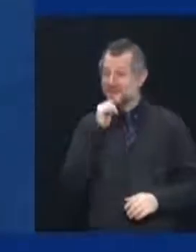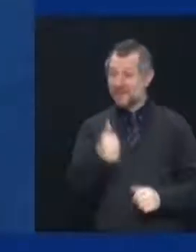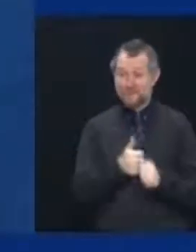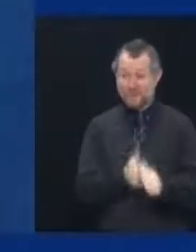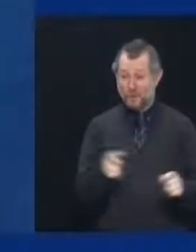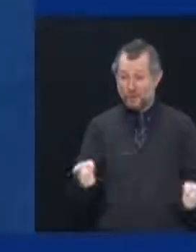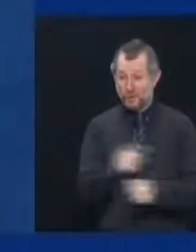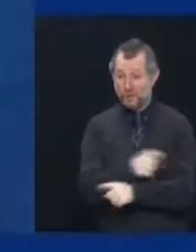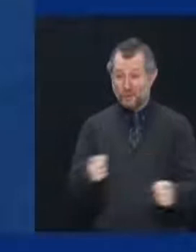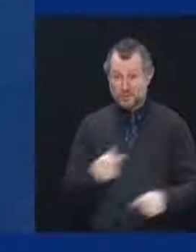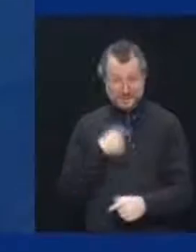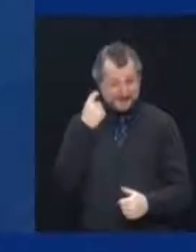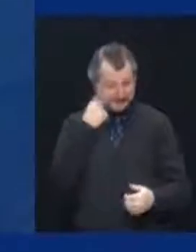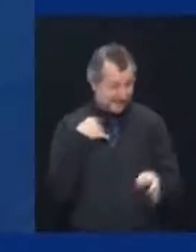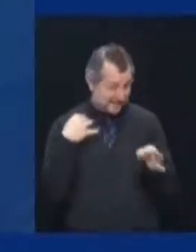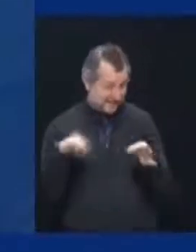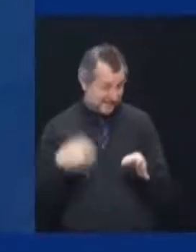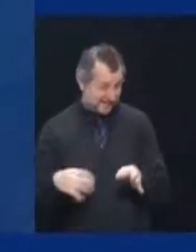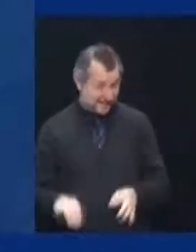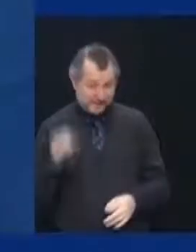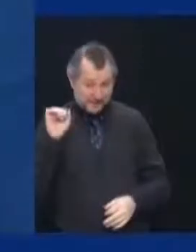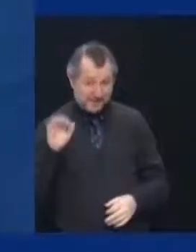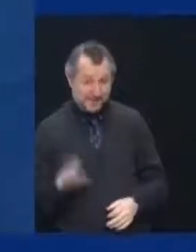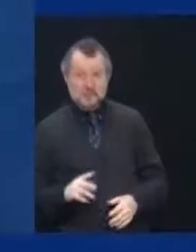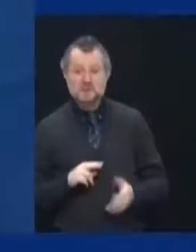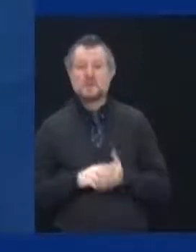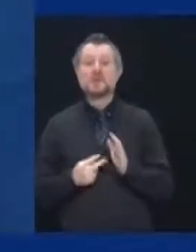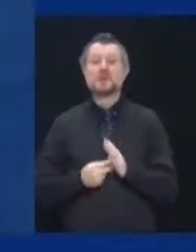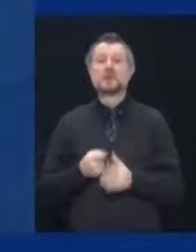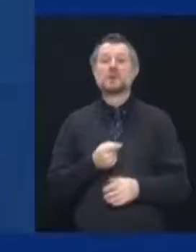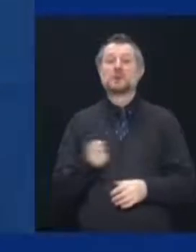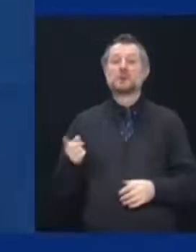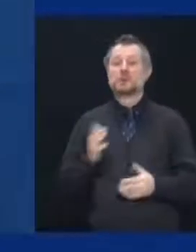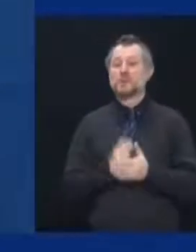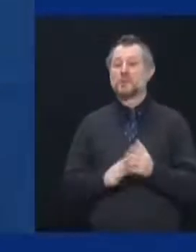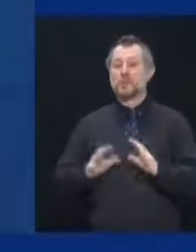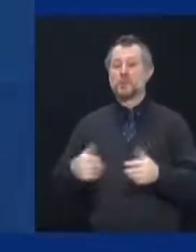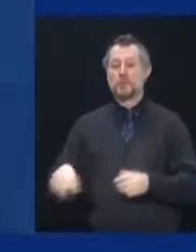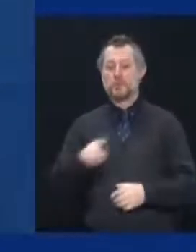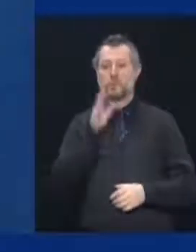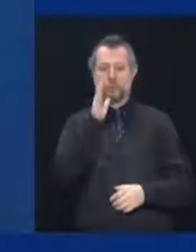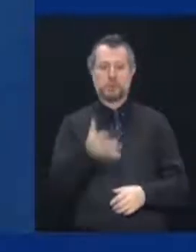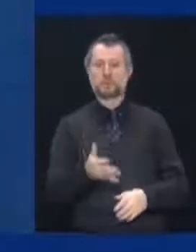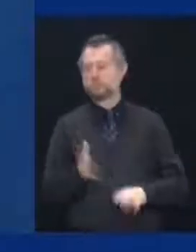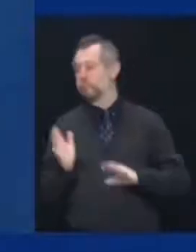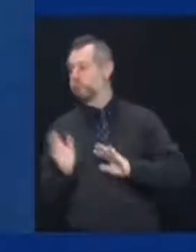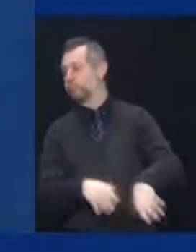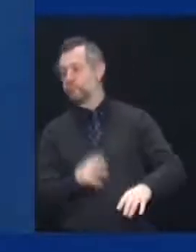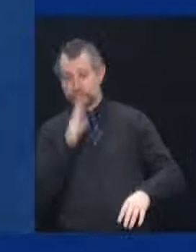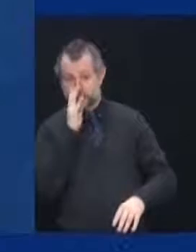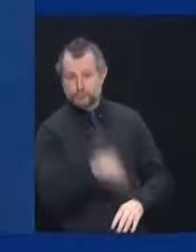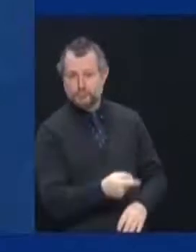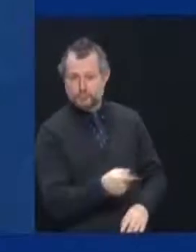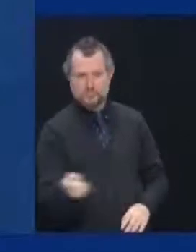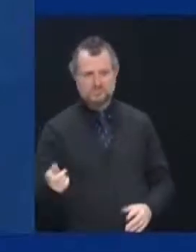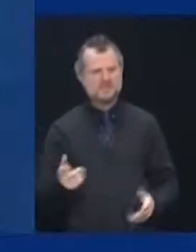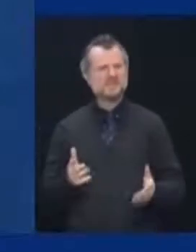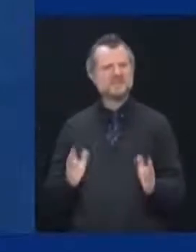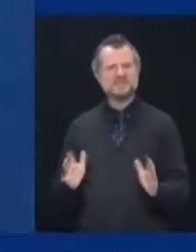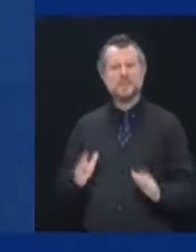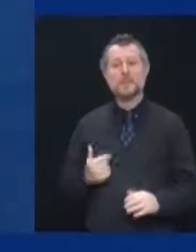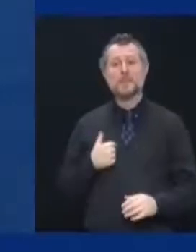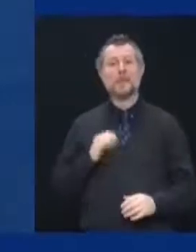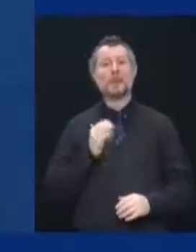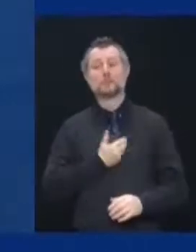the priorities, eligible groups will be disadvantaged because the allocation is based on